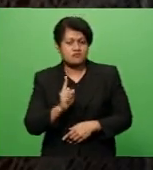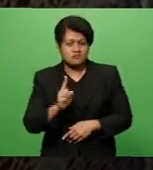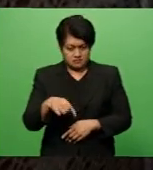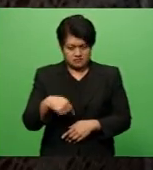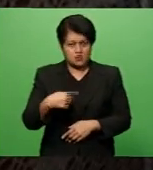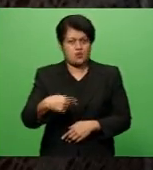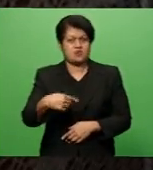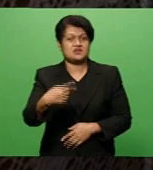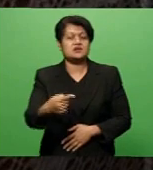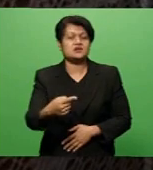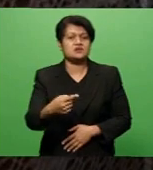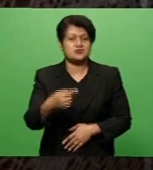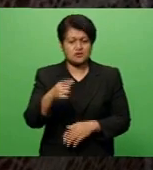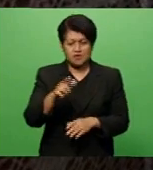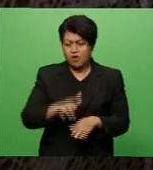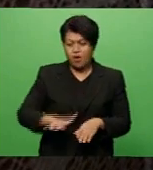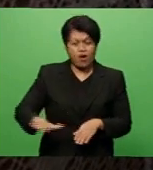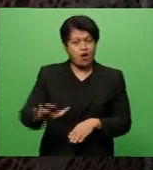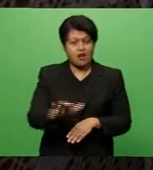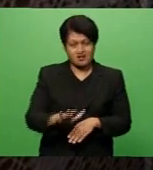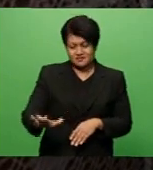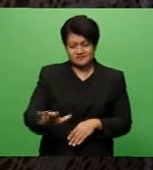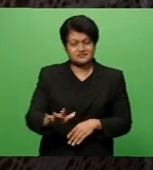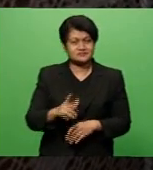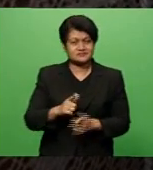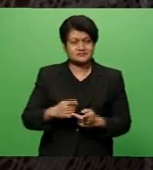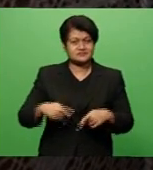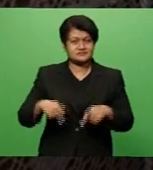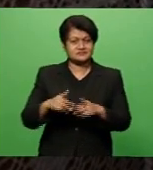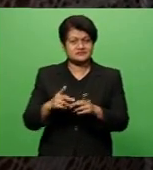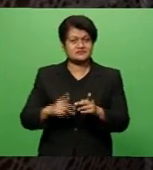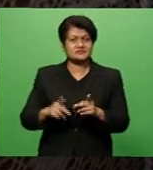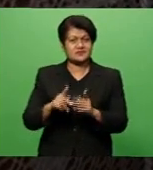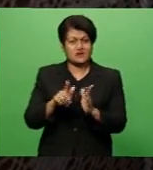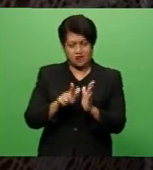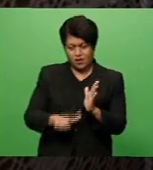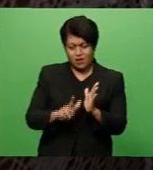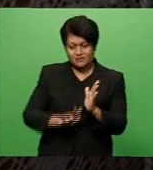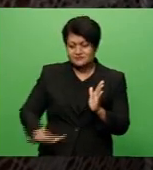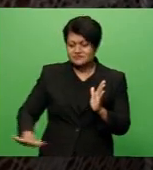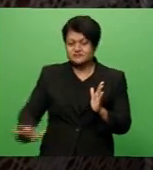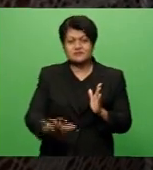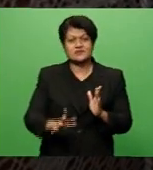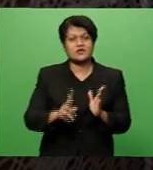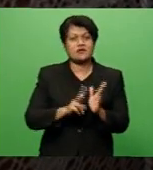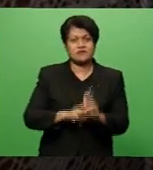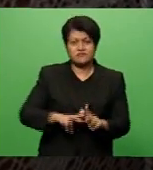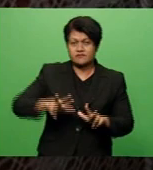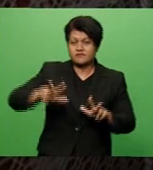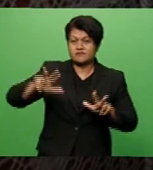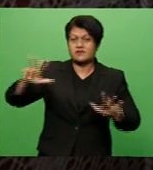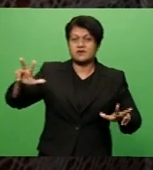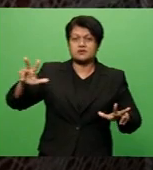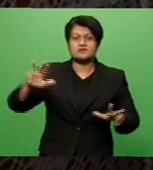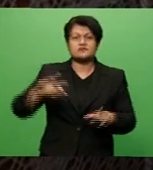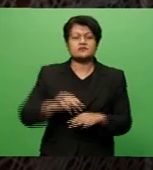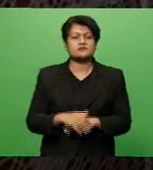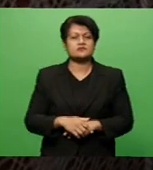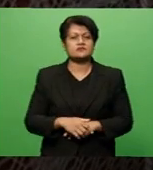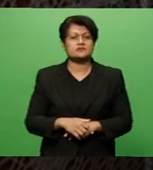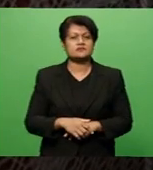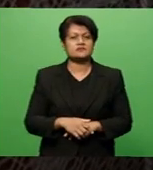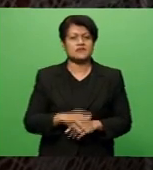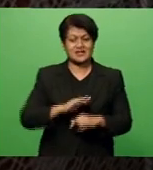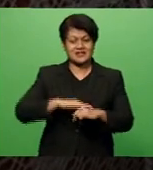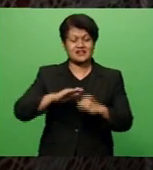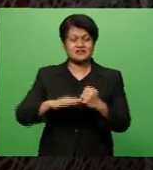low-lying areas adjacent to and downstream from all the rivers in Vanua Levu. And just lastly, Edwin, I just want to give